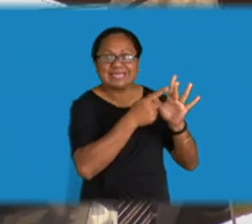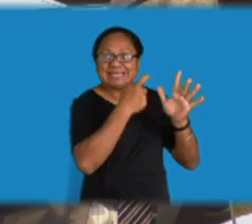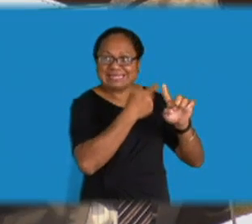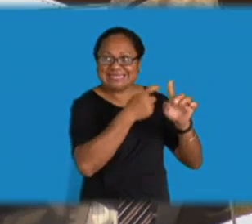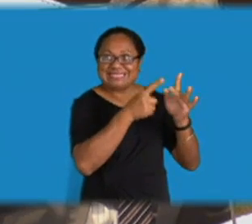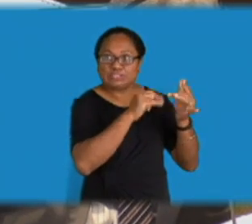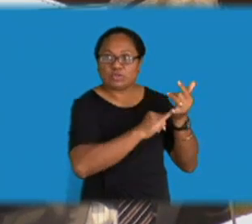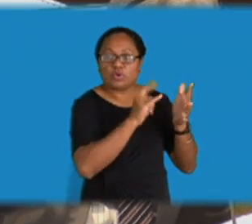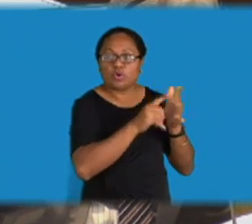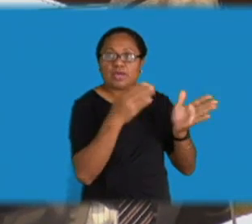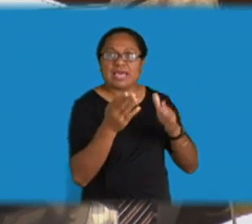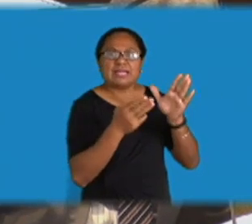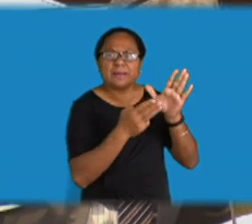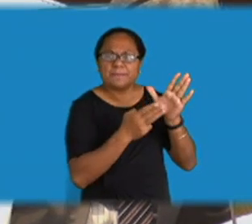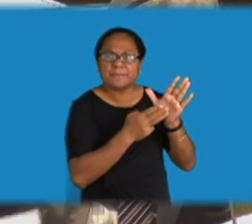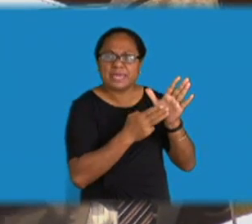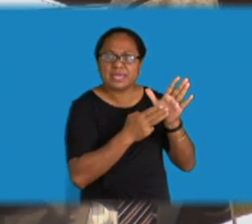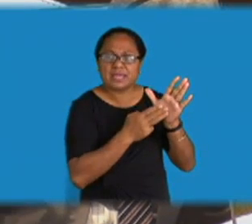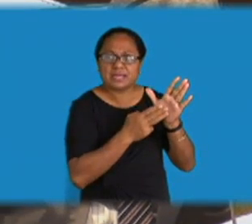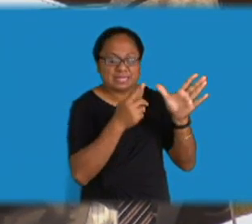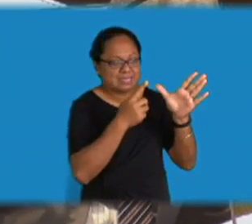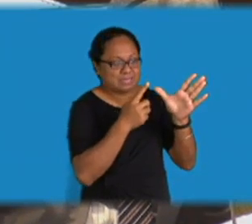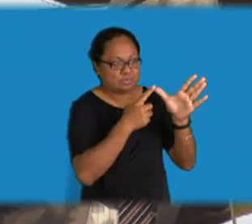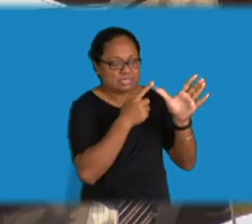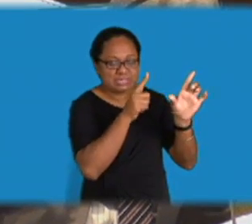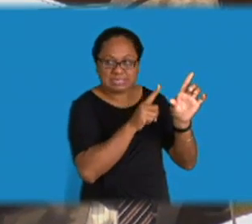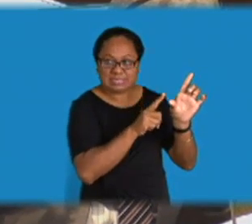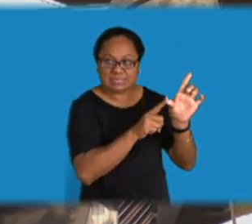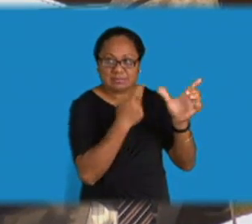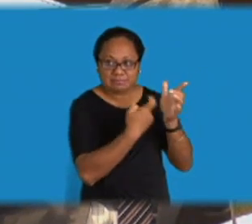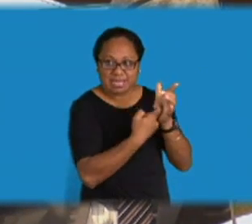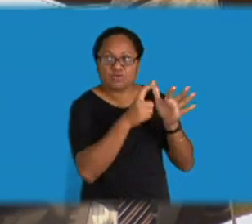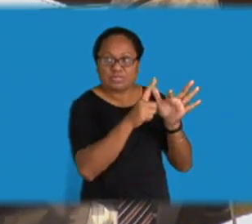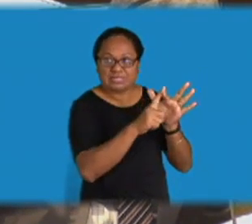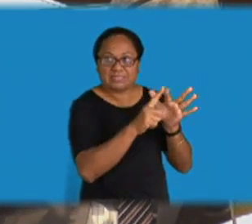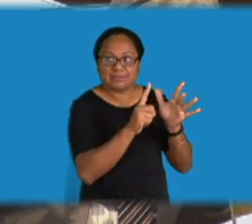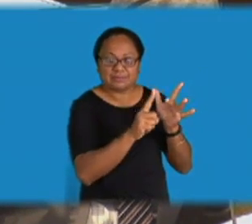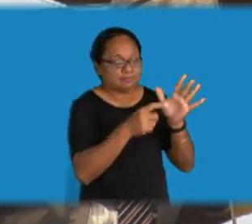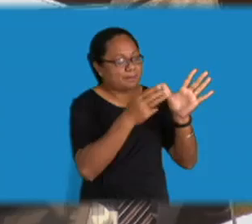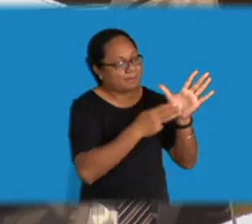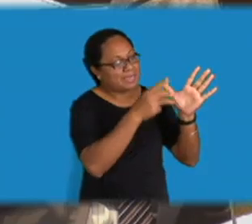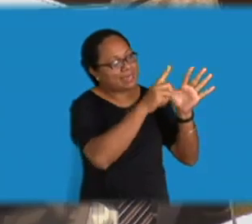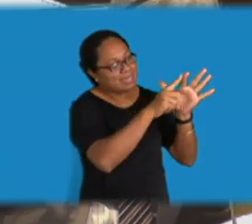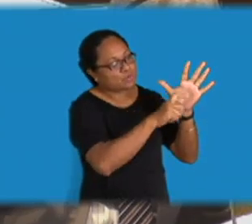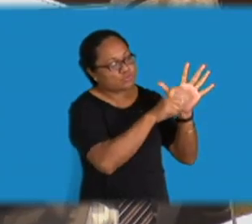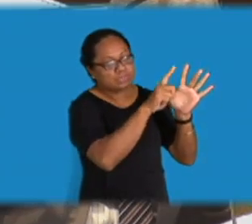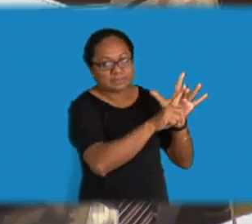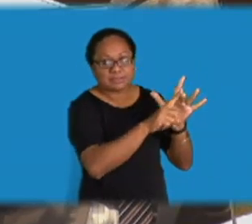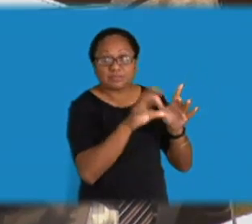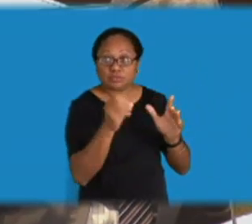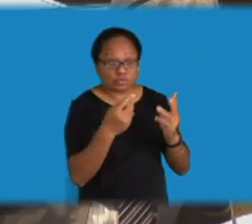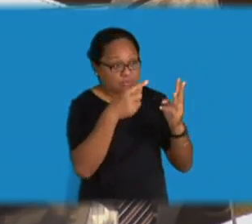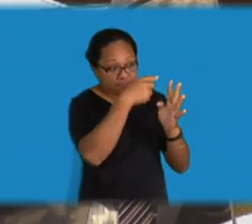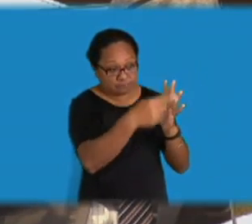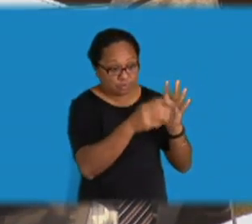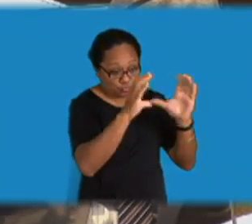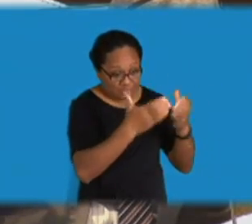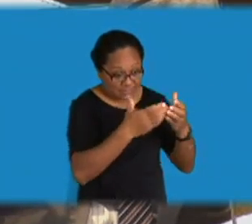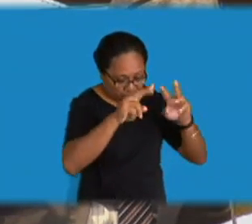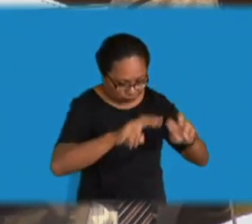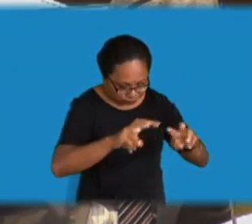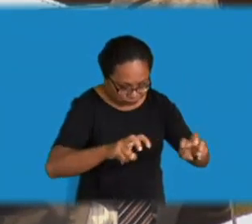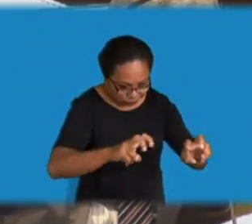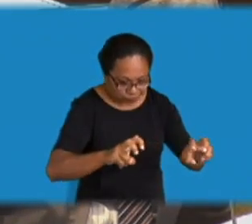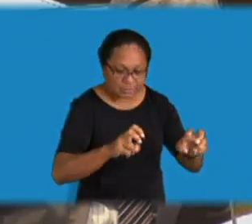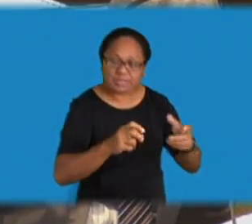Mary Gaulu Vakandua. Madam Speaker, the Public Accounts Committee at that time looked through the reports produced by the Office of the